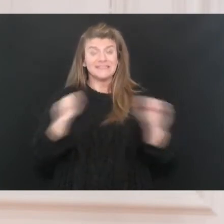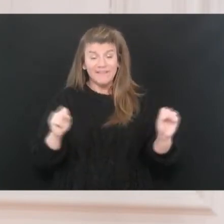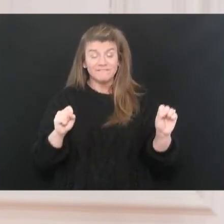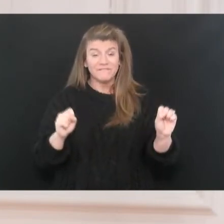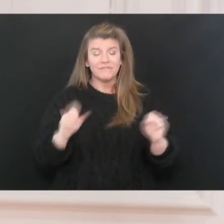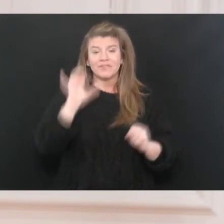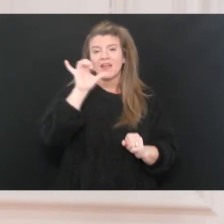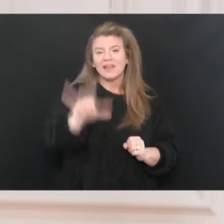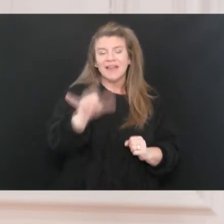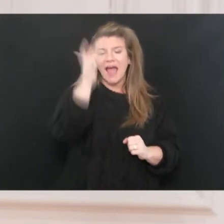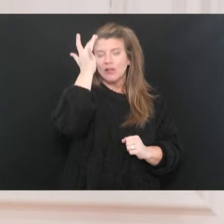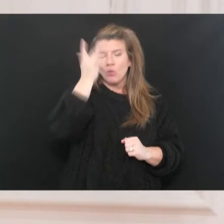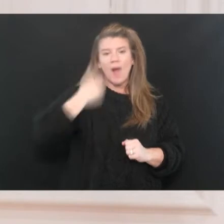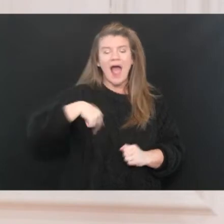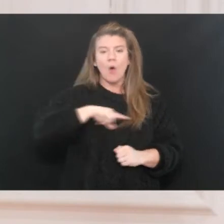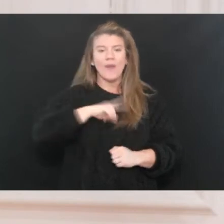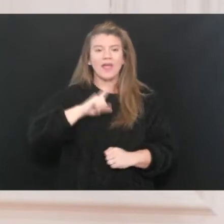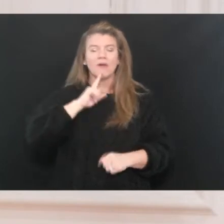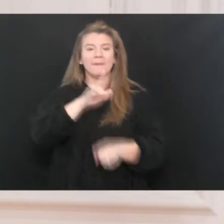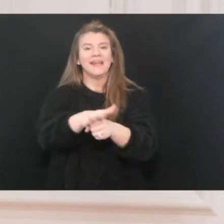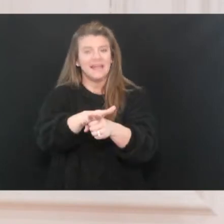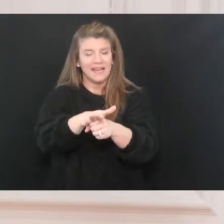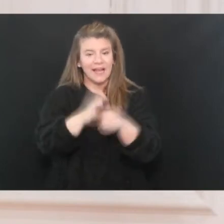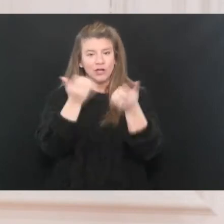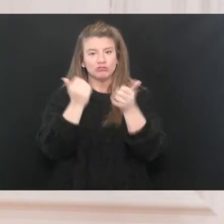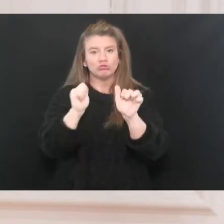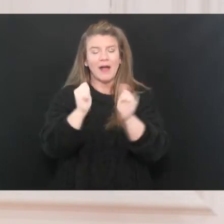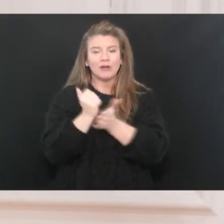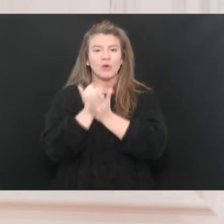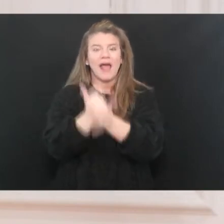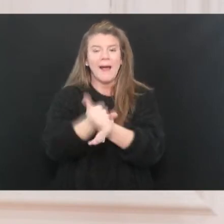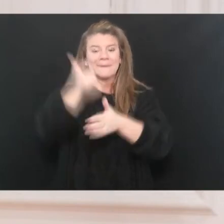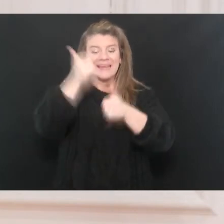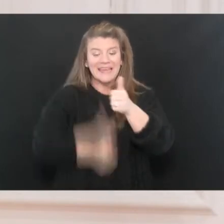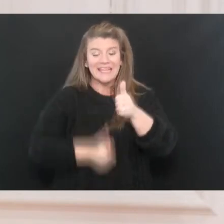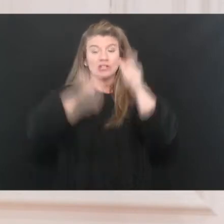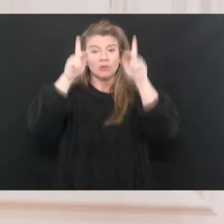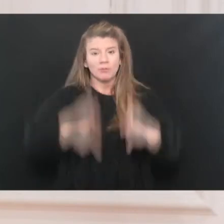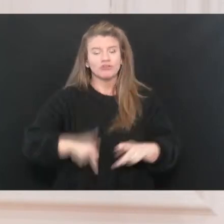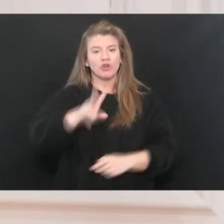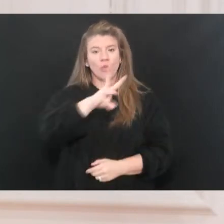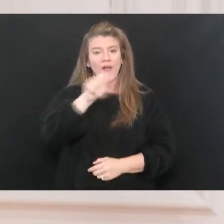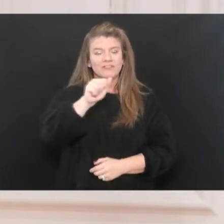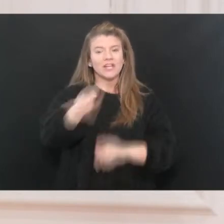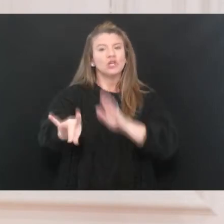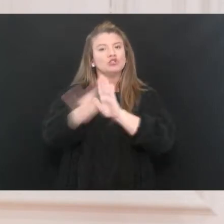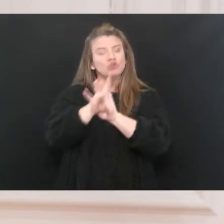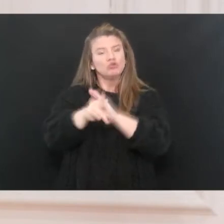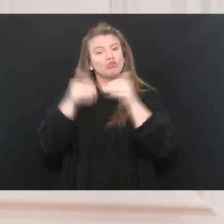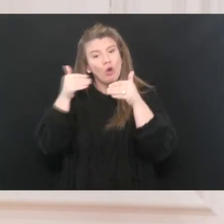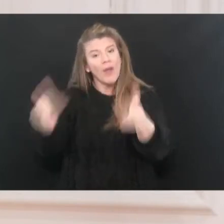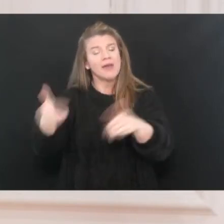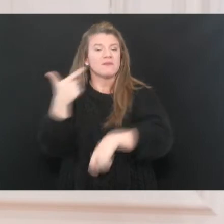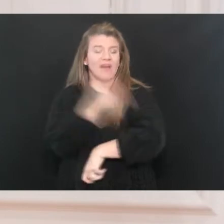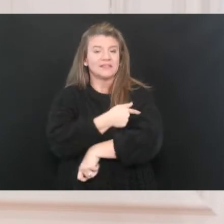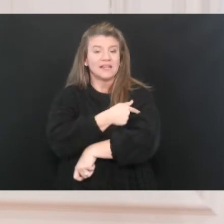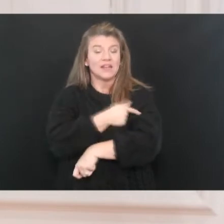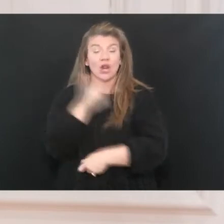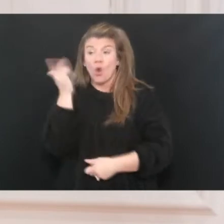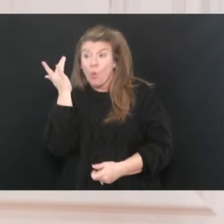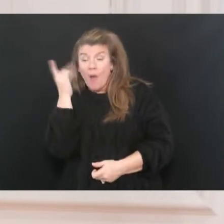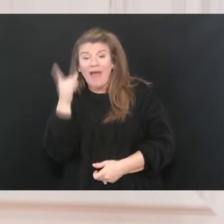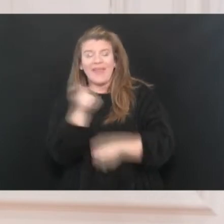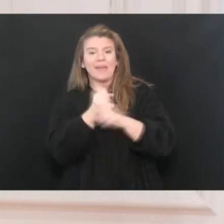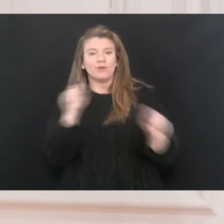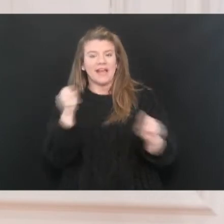why we are so committed to trying to help each West Virginian choose to be vaccinated so that they can